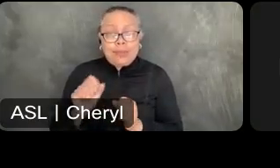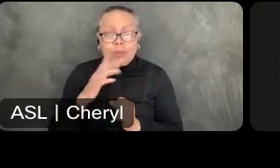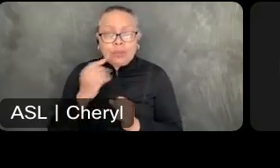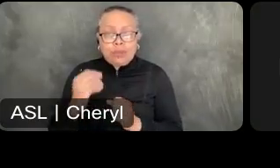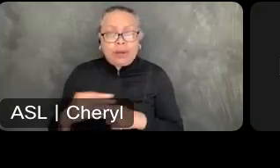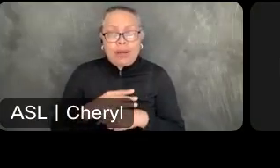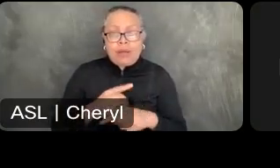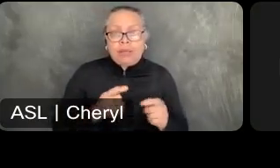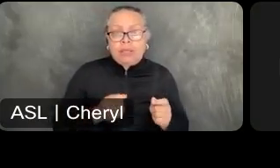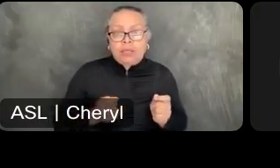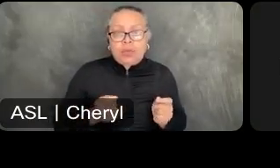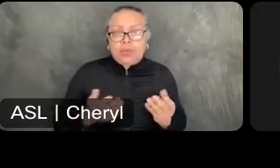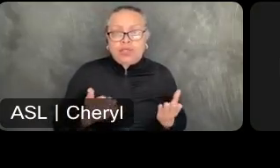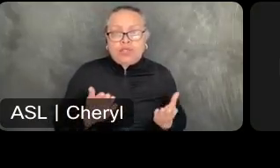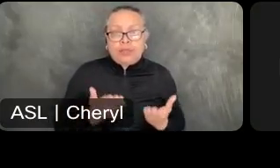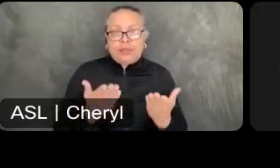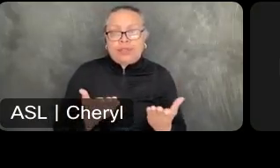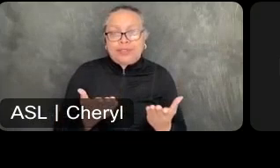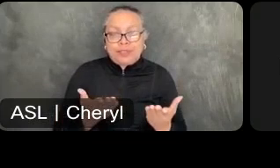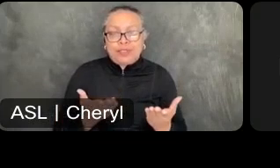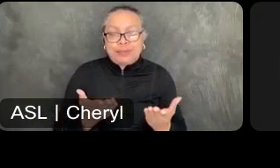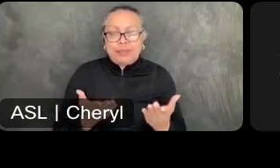service. So